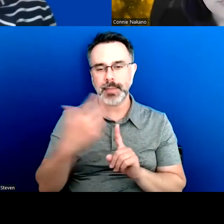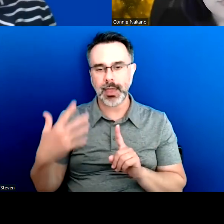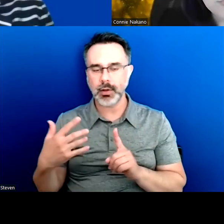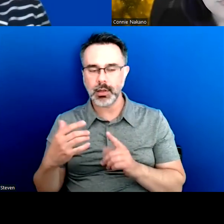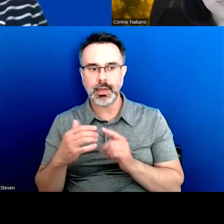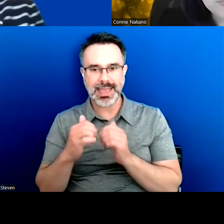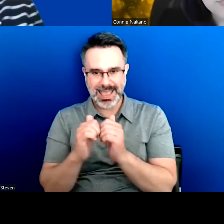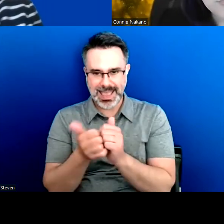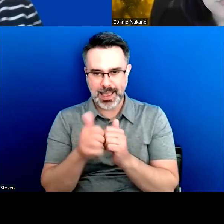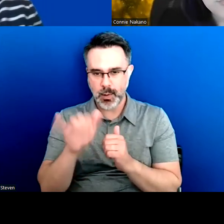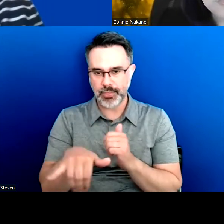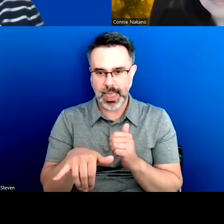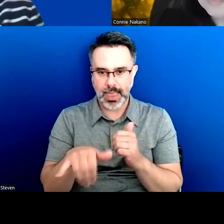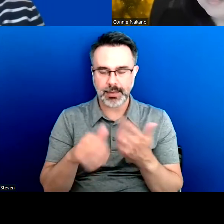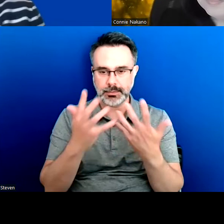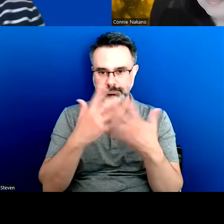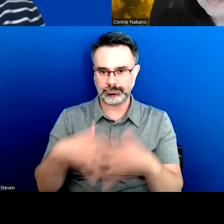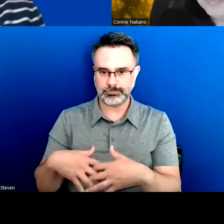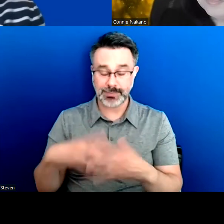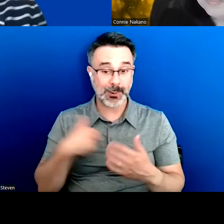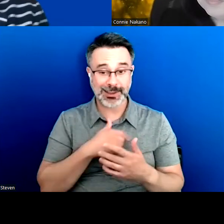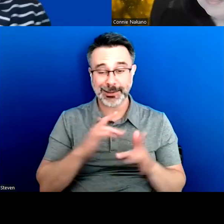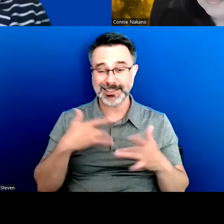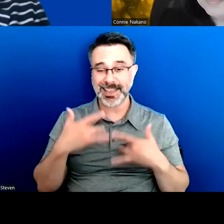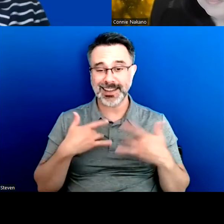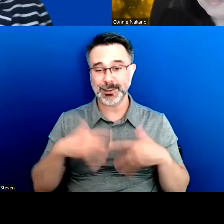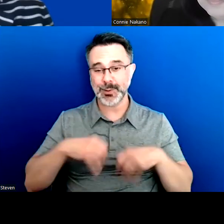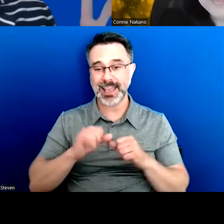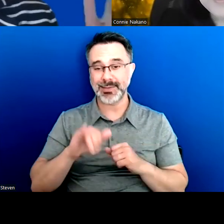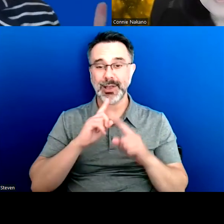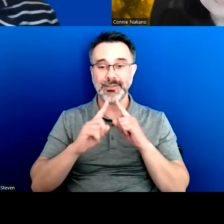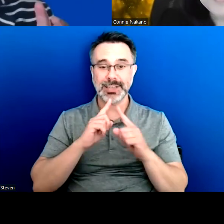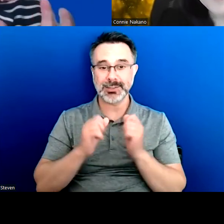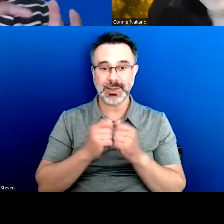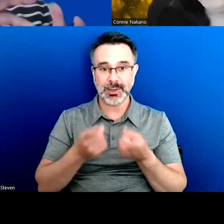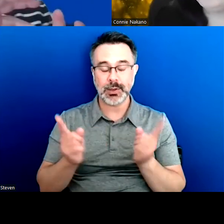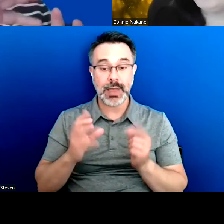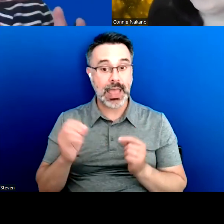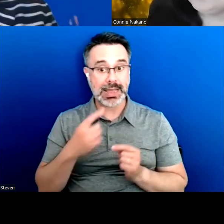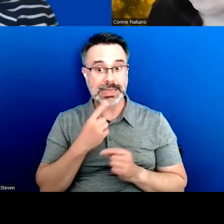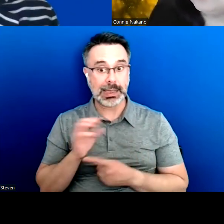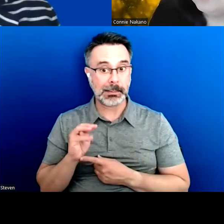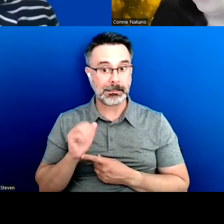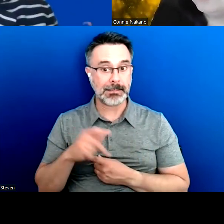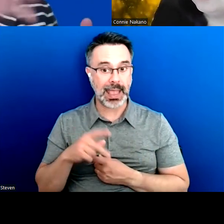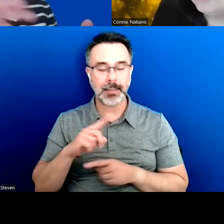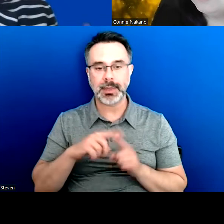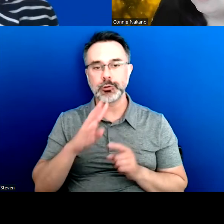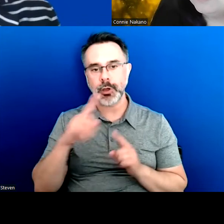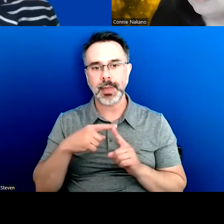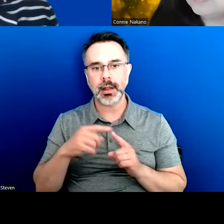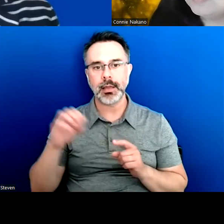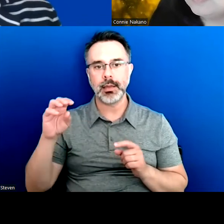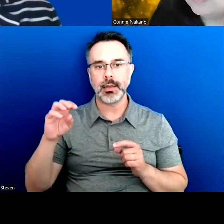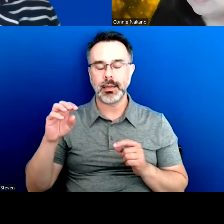all comes together. And we're eager to have those conversations with all of you too. And by map, I mean the map of how